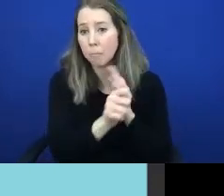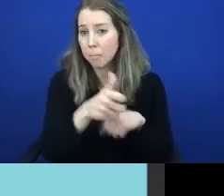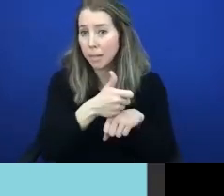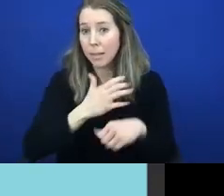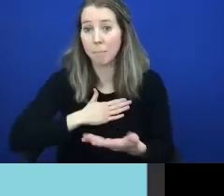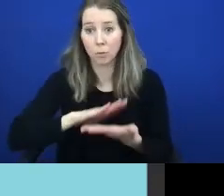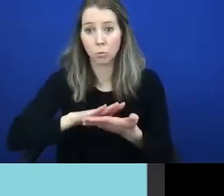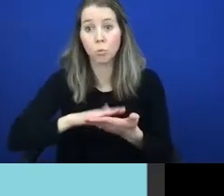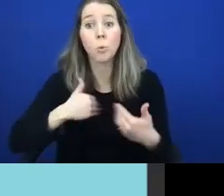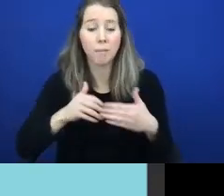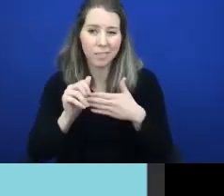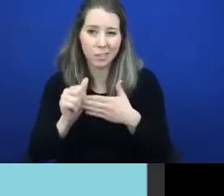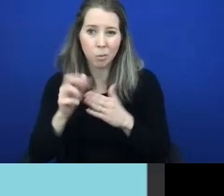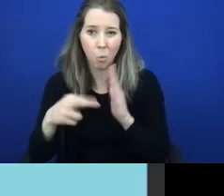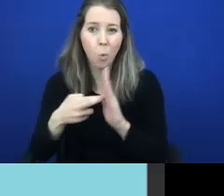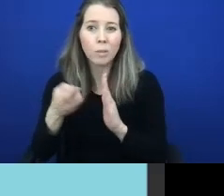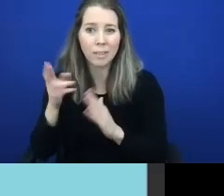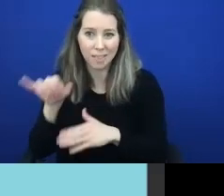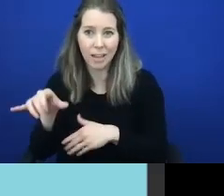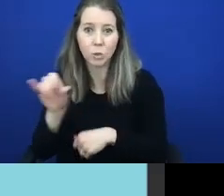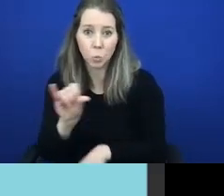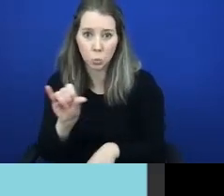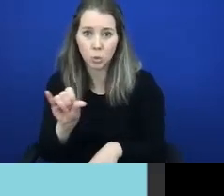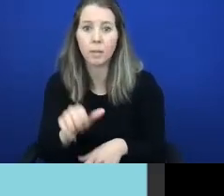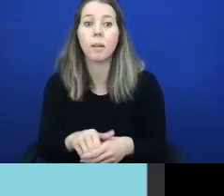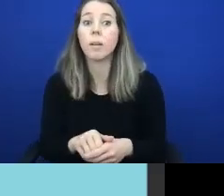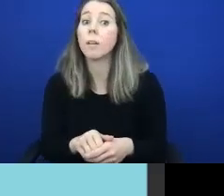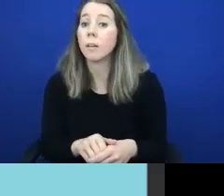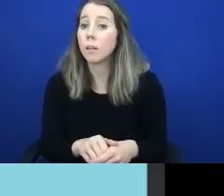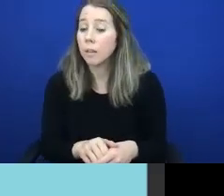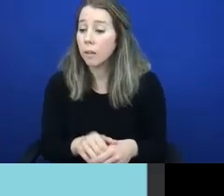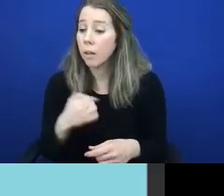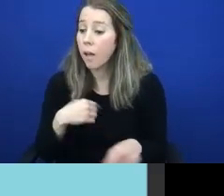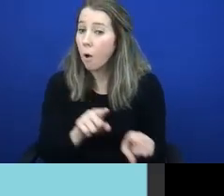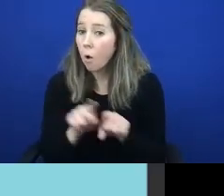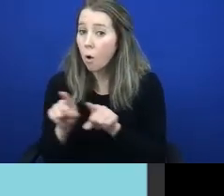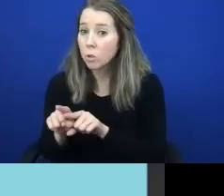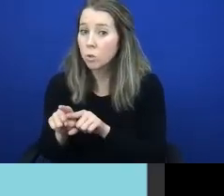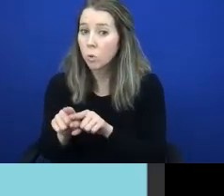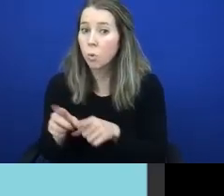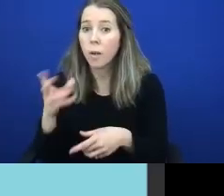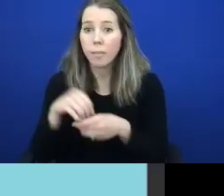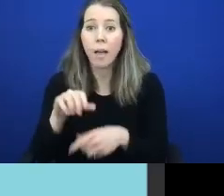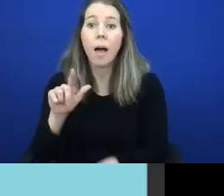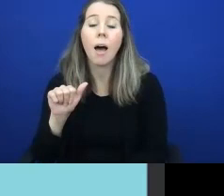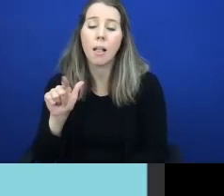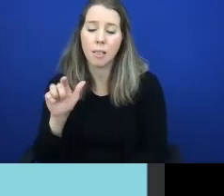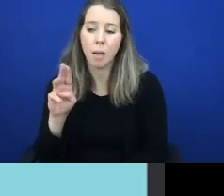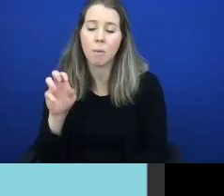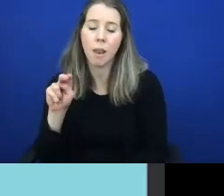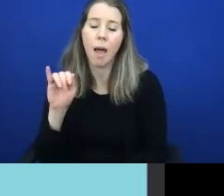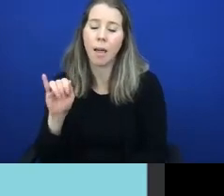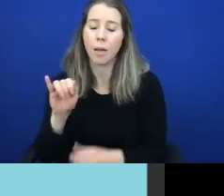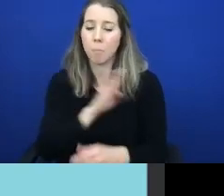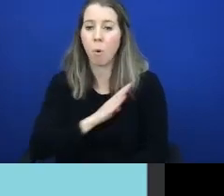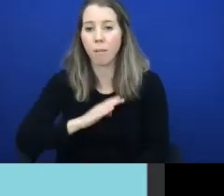have some leadership roles as well there. And I also am on the alumni board as the faculty representative.